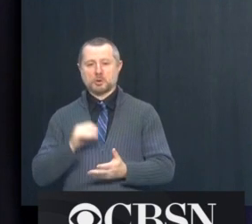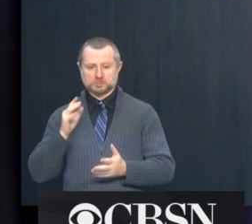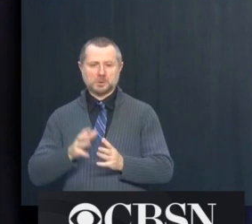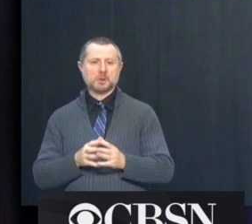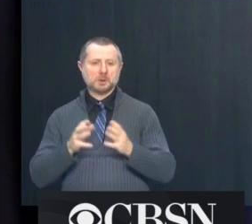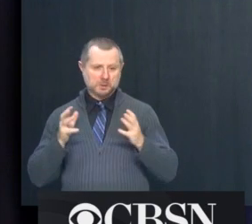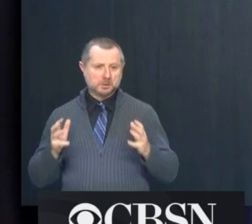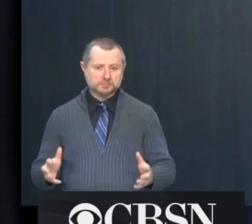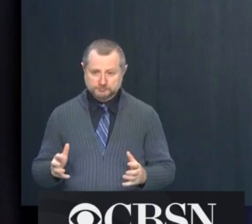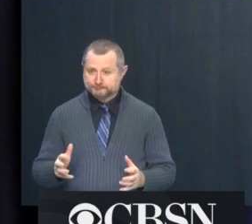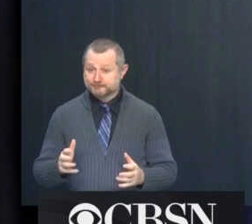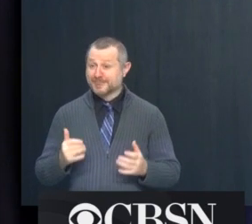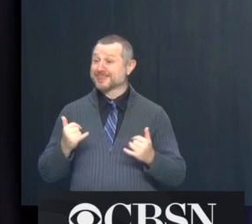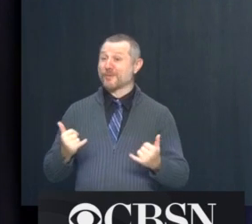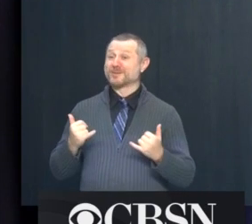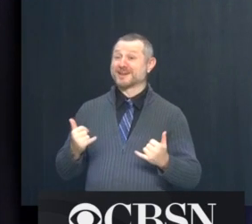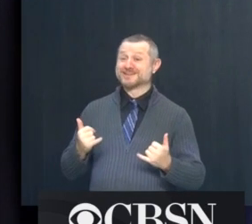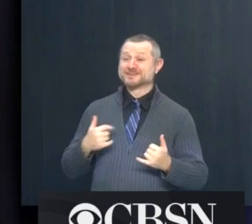better prepared,